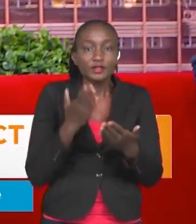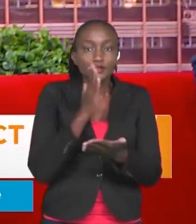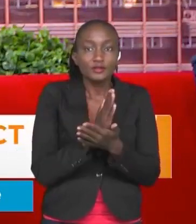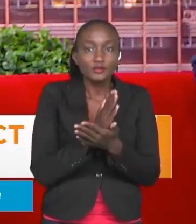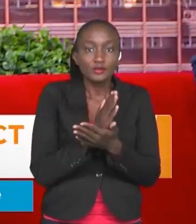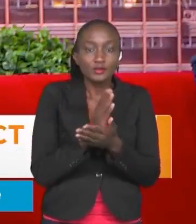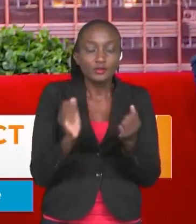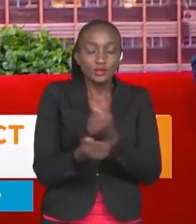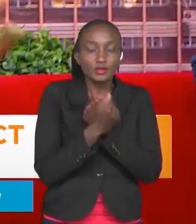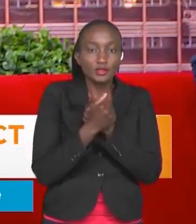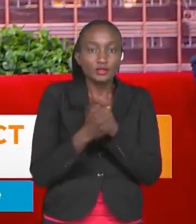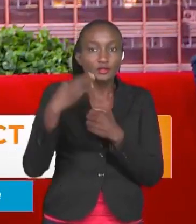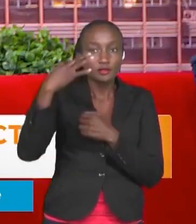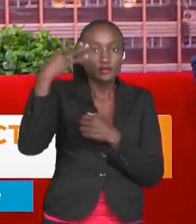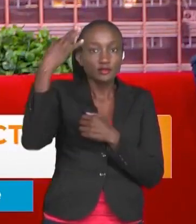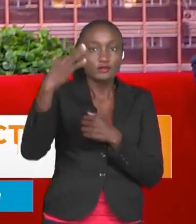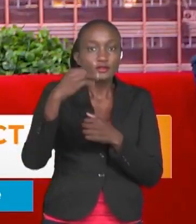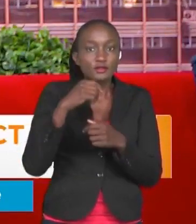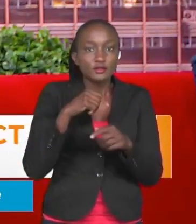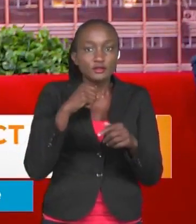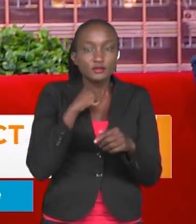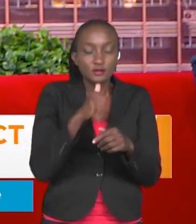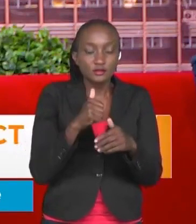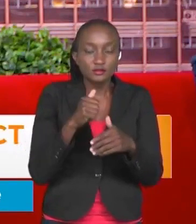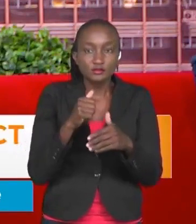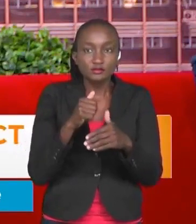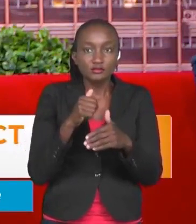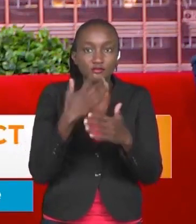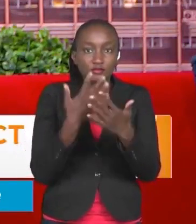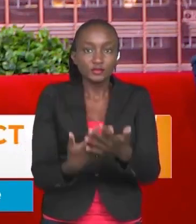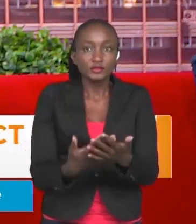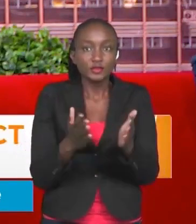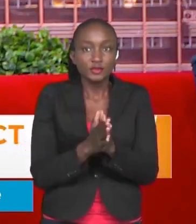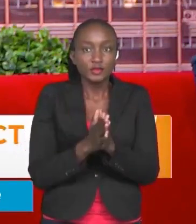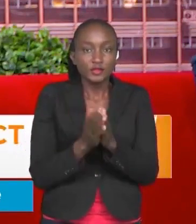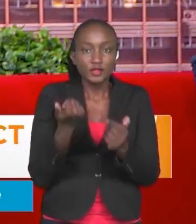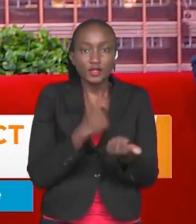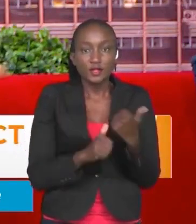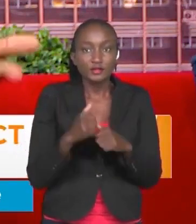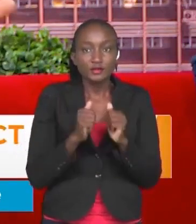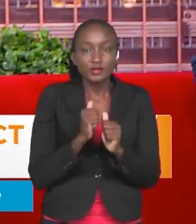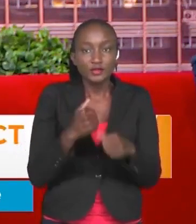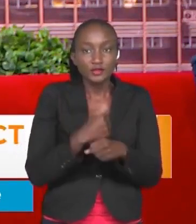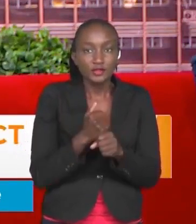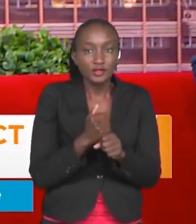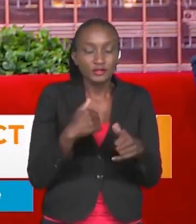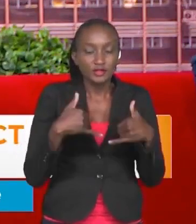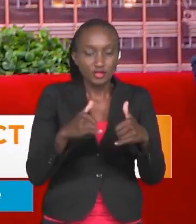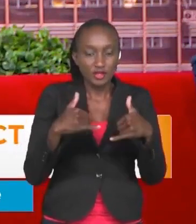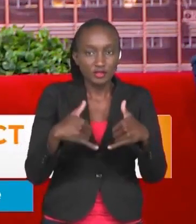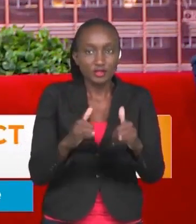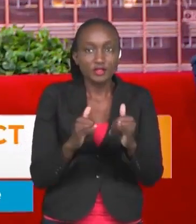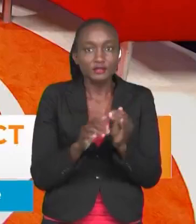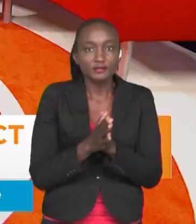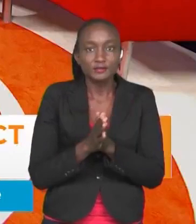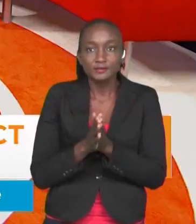future generation, mm-hmm, by not throwing them into jail for offences that they, yeah, conduct by merely experimenting their adolescence? All